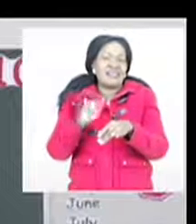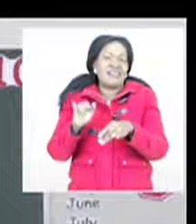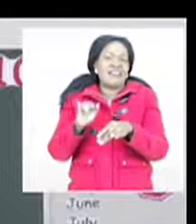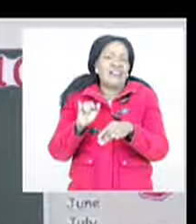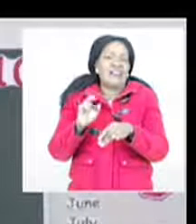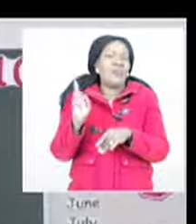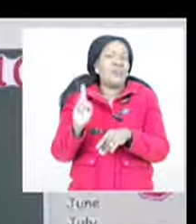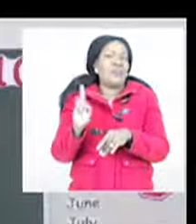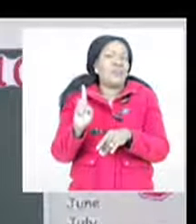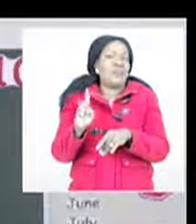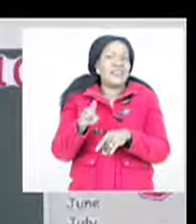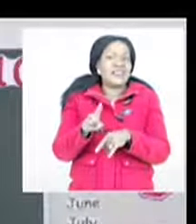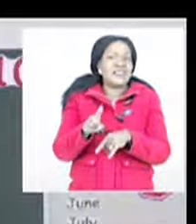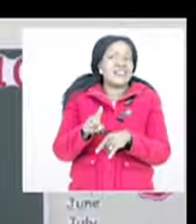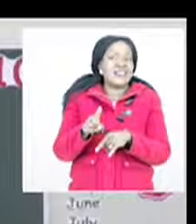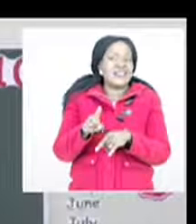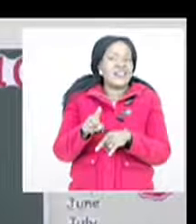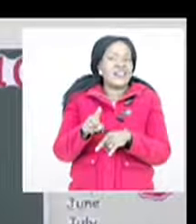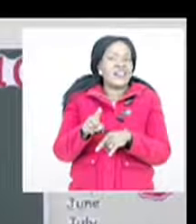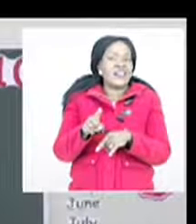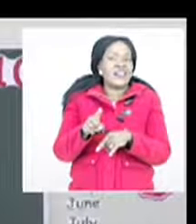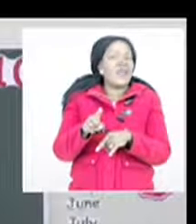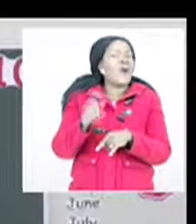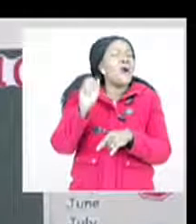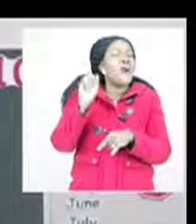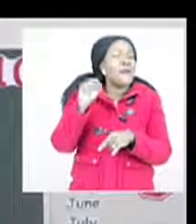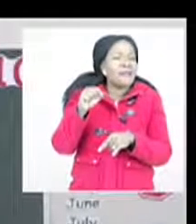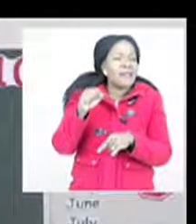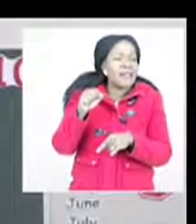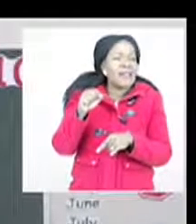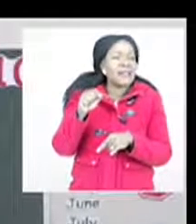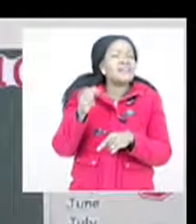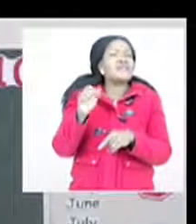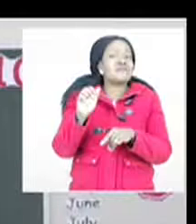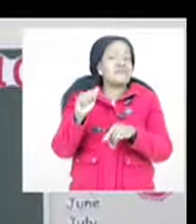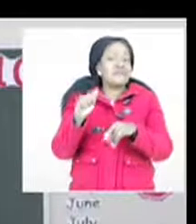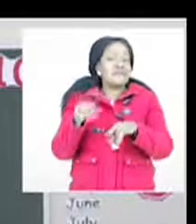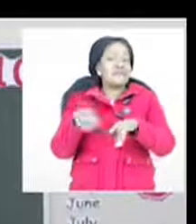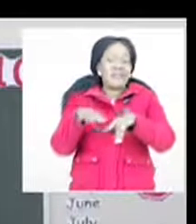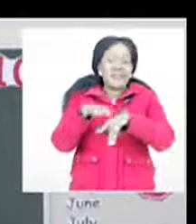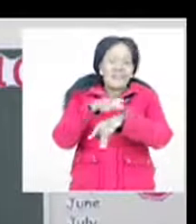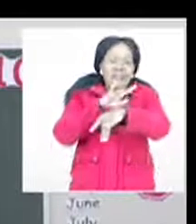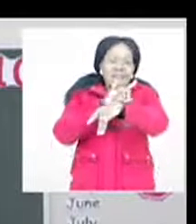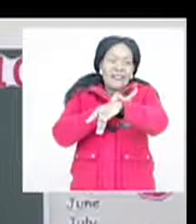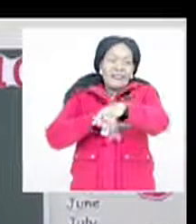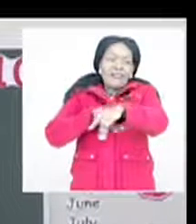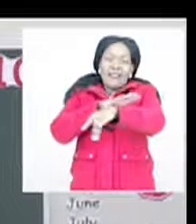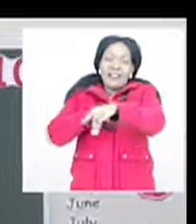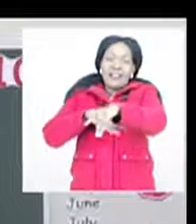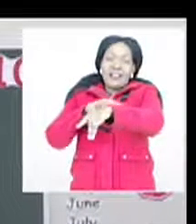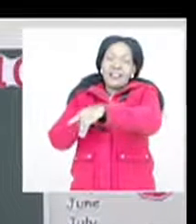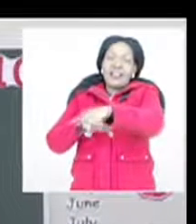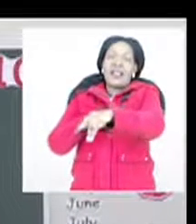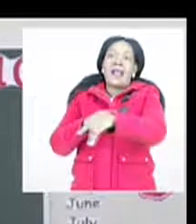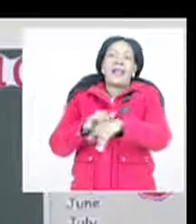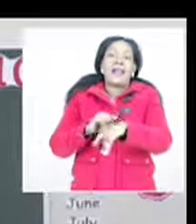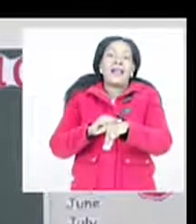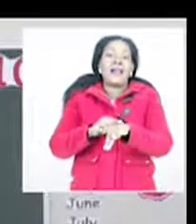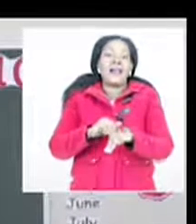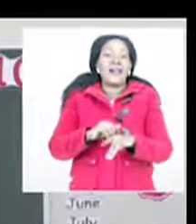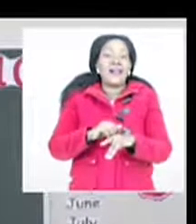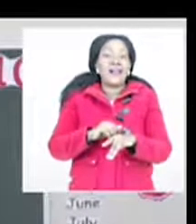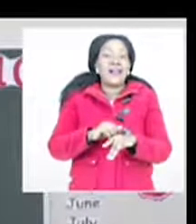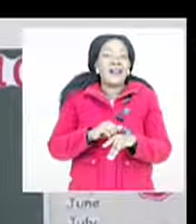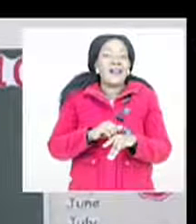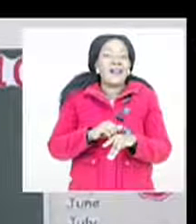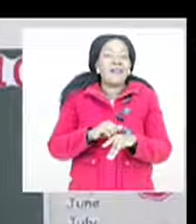that is. Yes, you guessed it right. It's a zebra. It's a zebra. Let me quickly tell you a